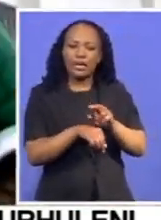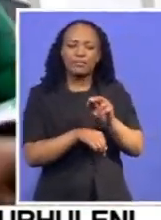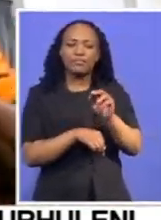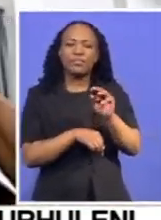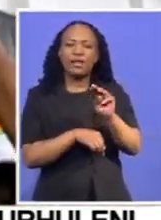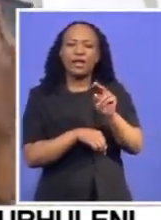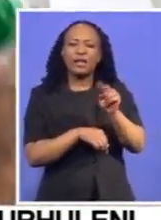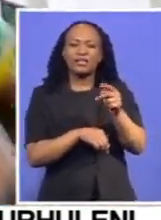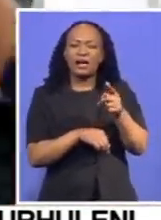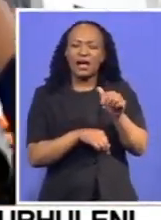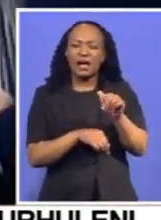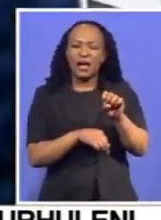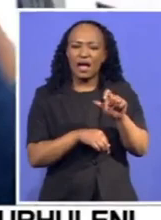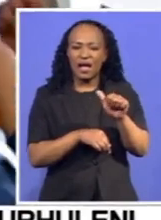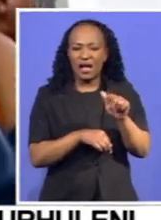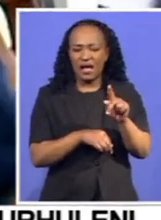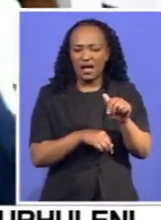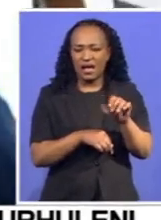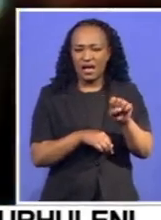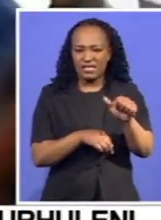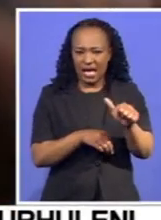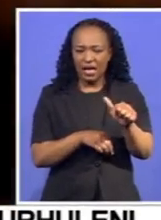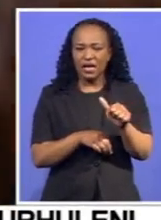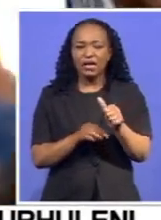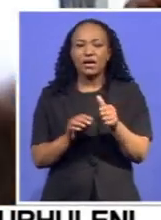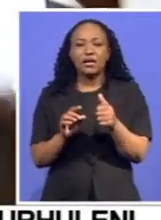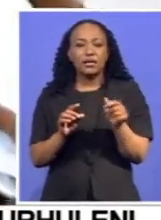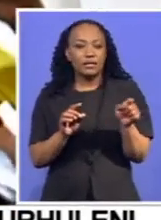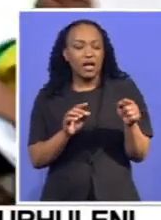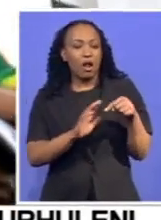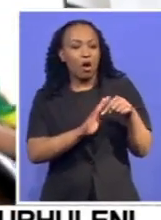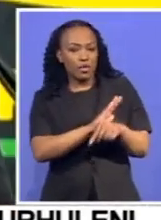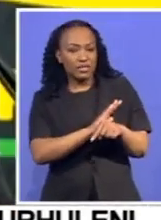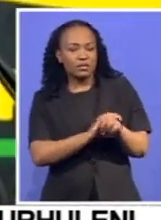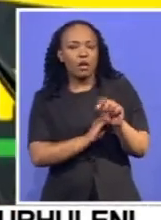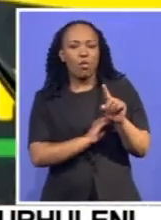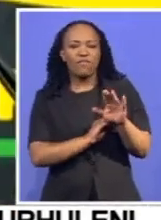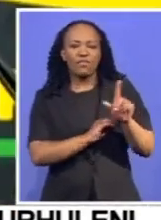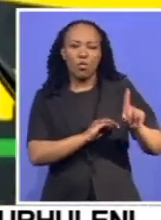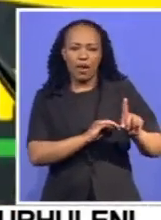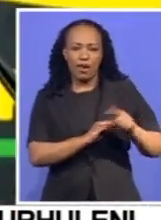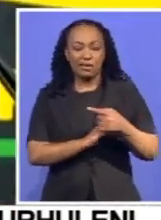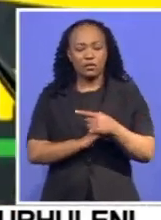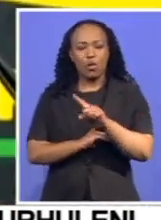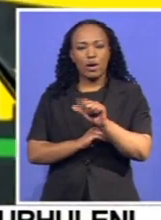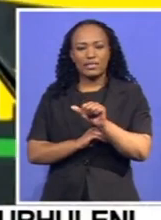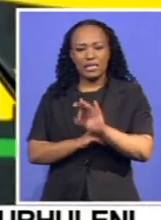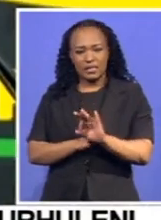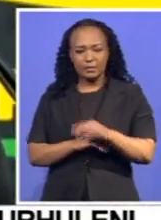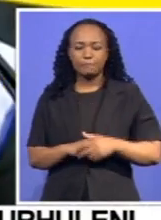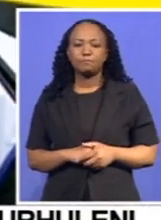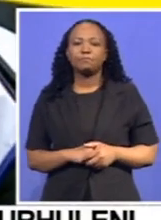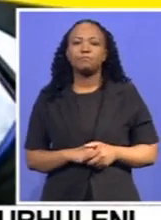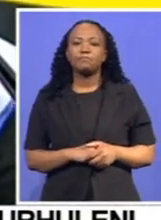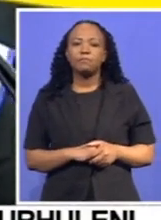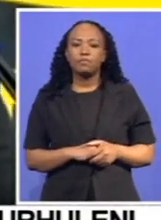emerged victorious with 163 votes, while Tlhakaza lost with 151 votes. This after